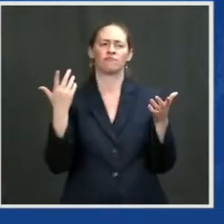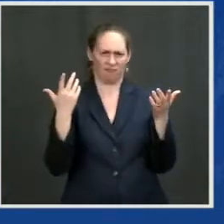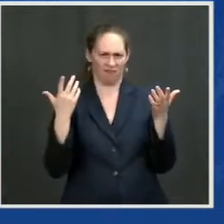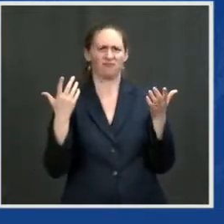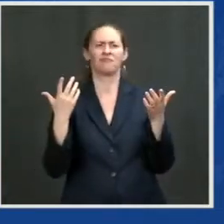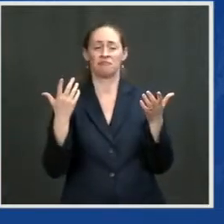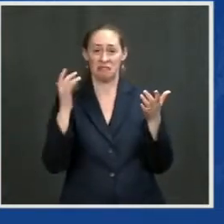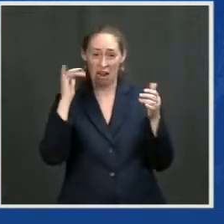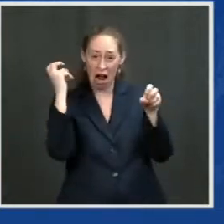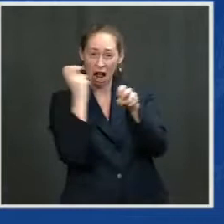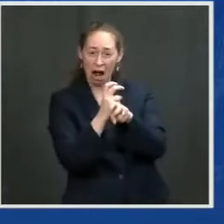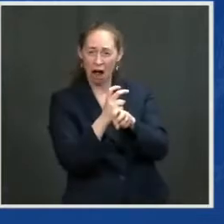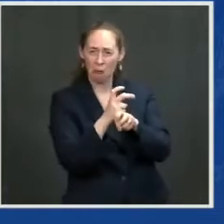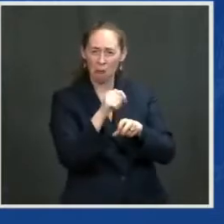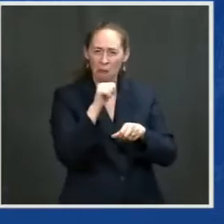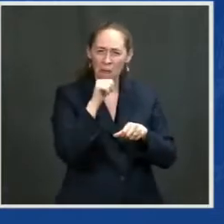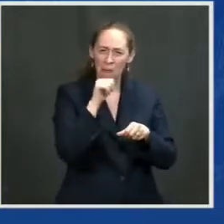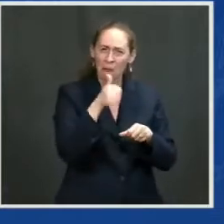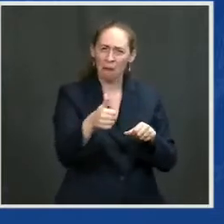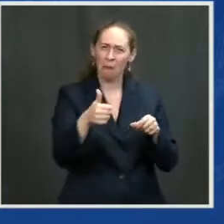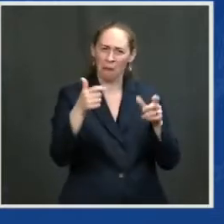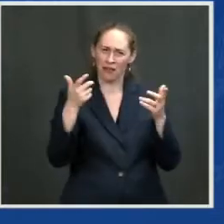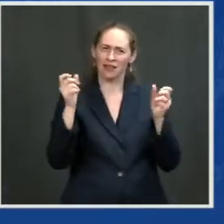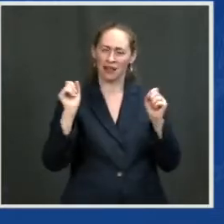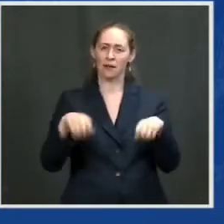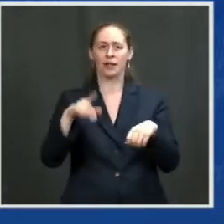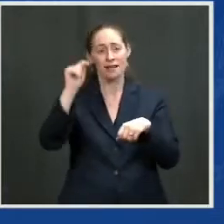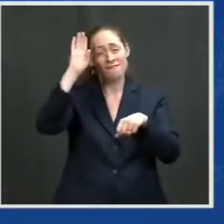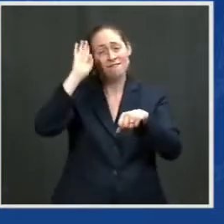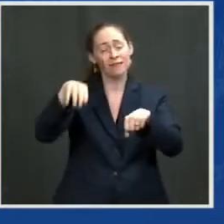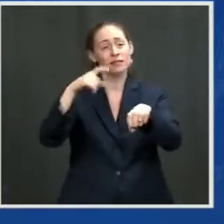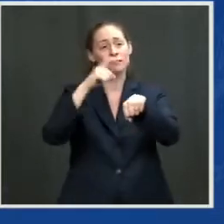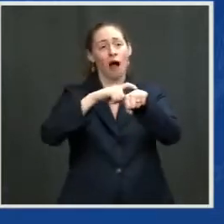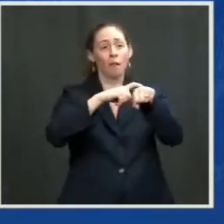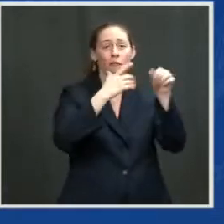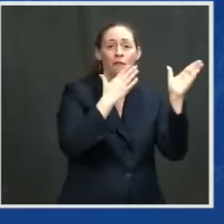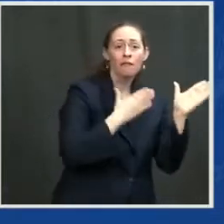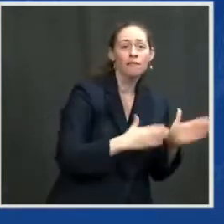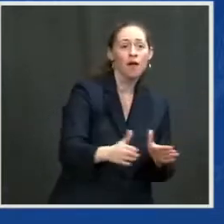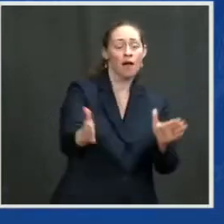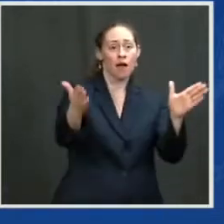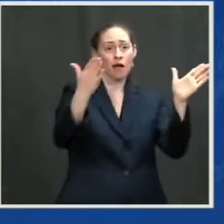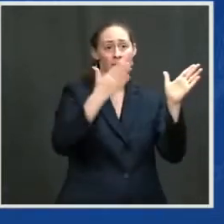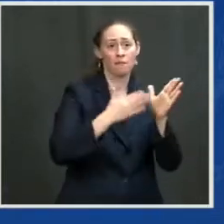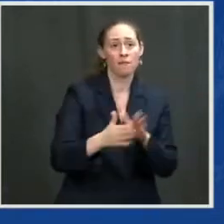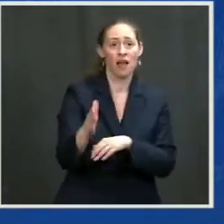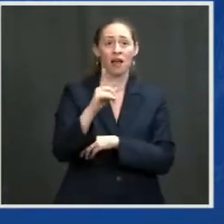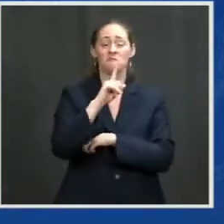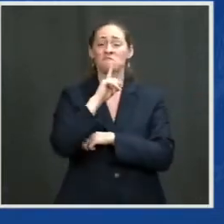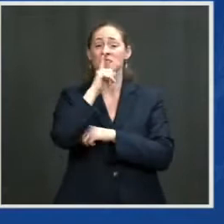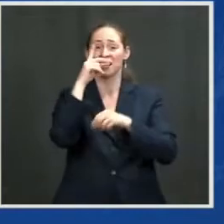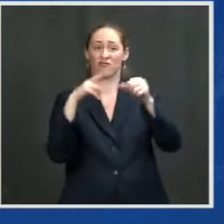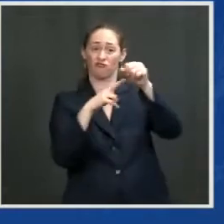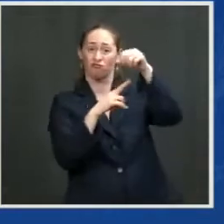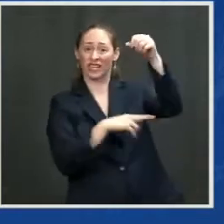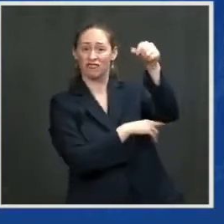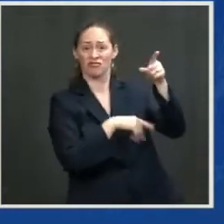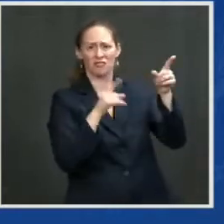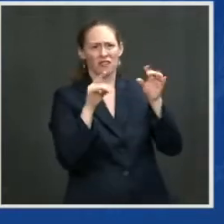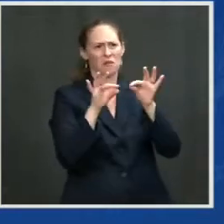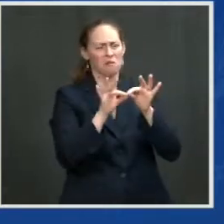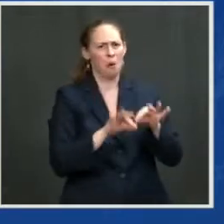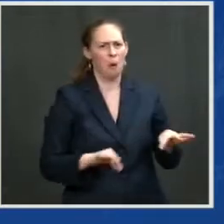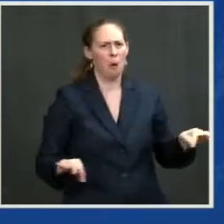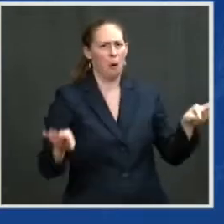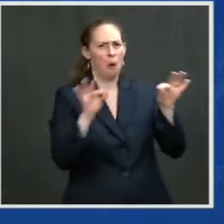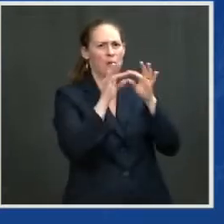take so long to fix a bridge that's this important. It makes no sense. But the truth is, across the country,